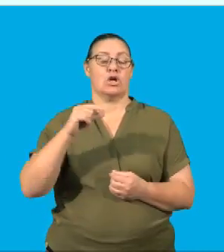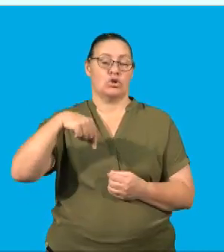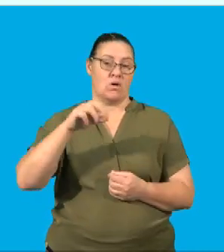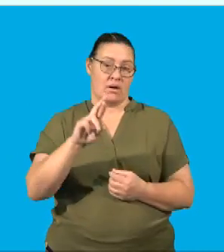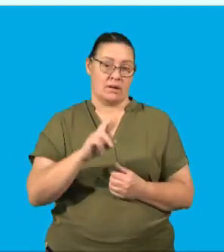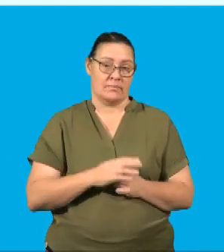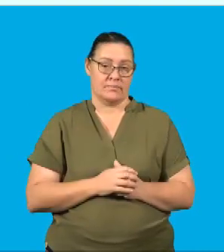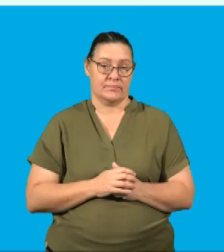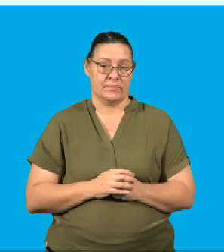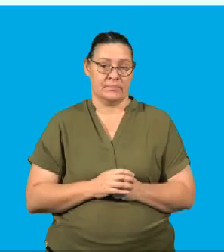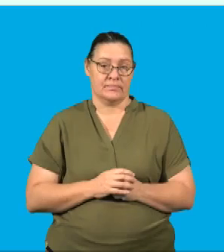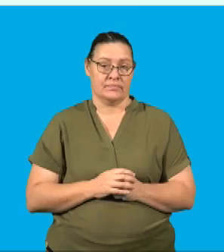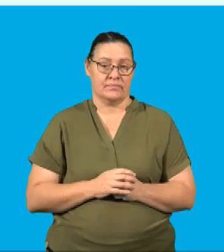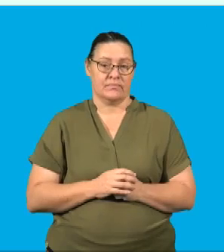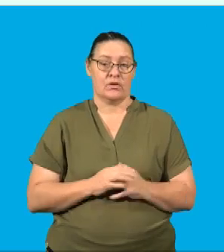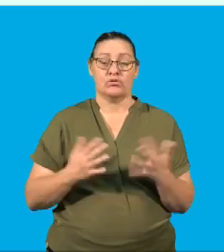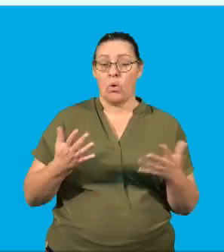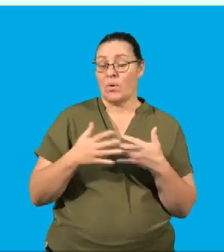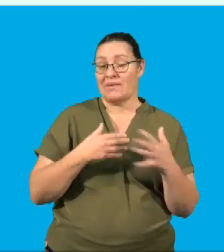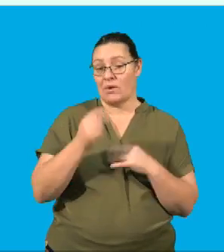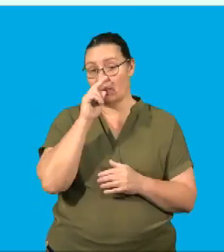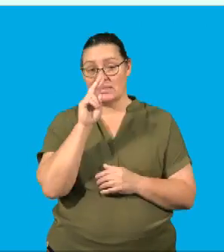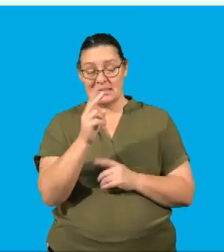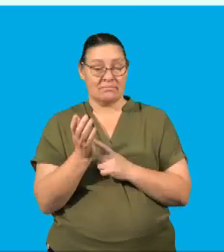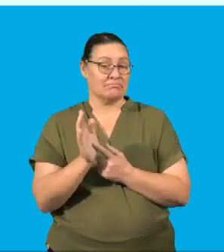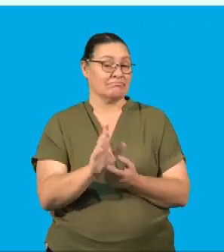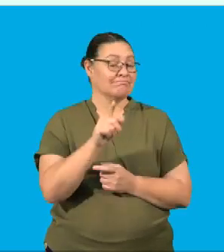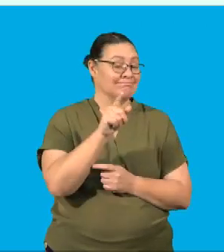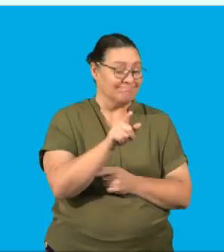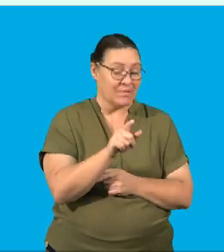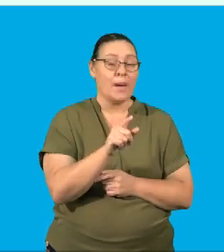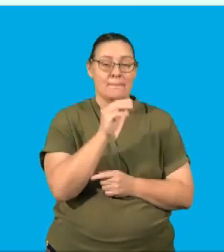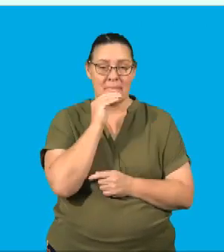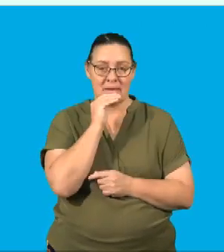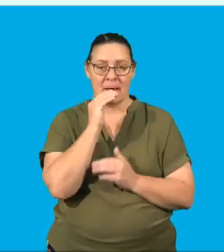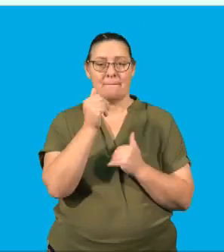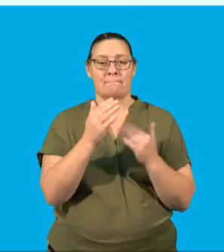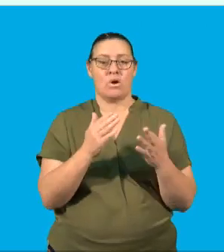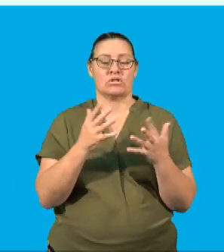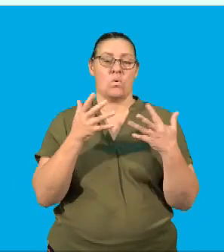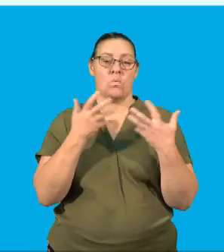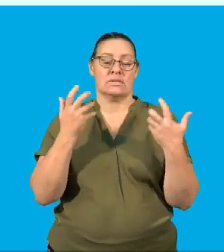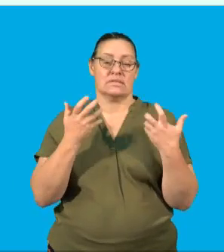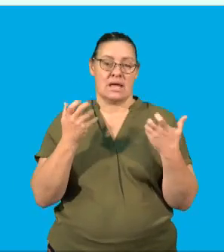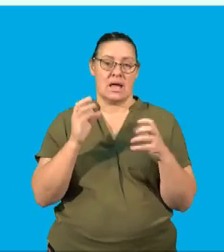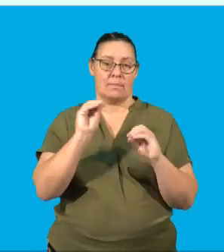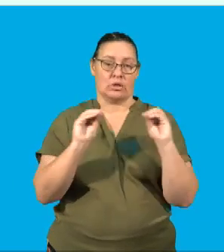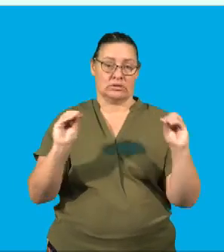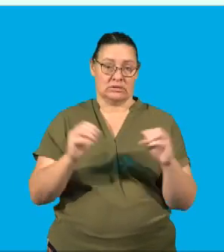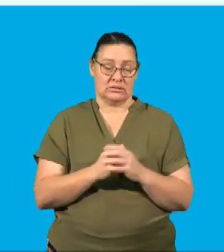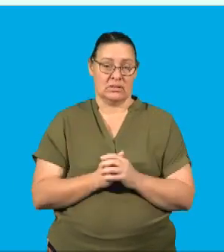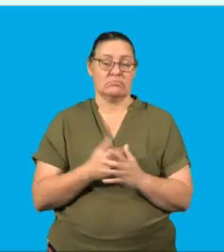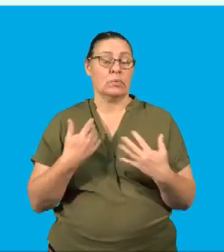your interquartile range. So what you see there on your screen, that is what we call a box and whisker